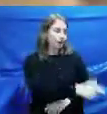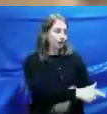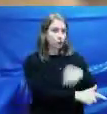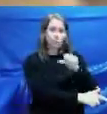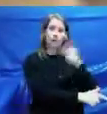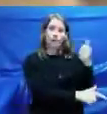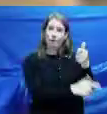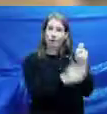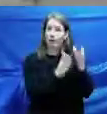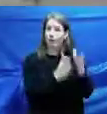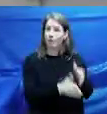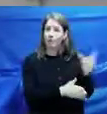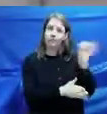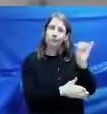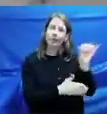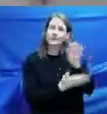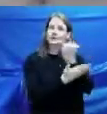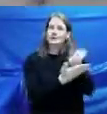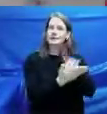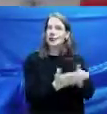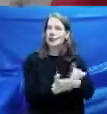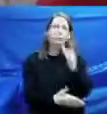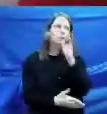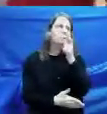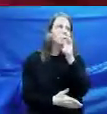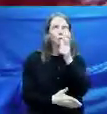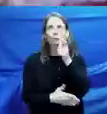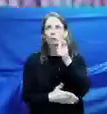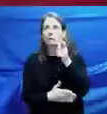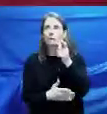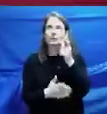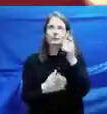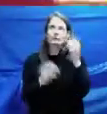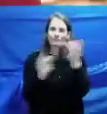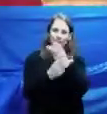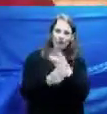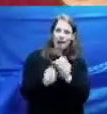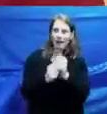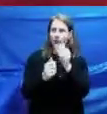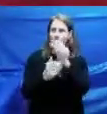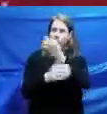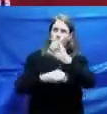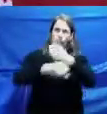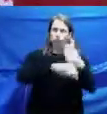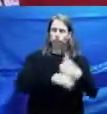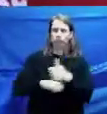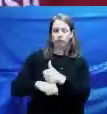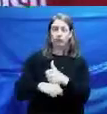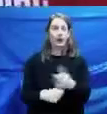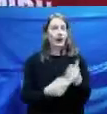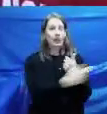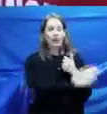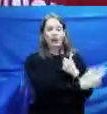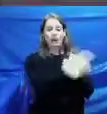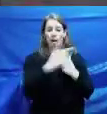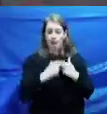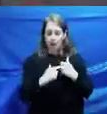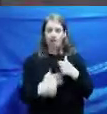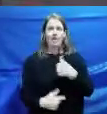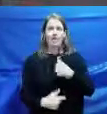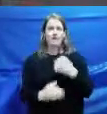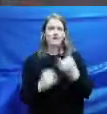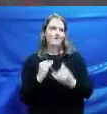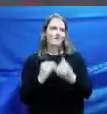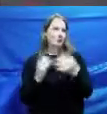figure out, oh, how would we make it? And then it would kind of go up to me and say, and I would kind of be like the final decider. I think it's